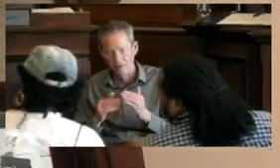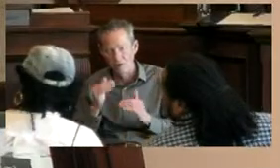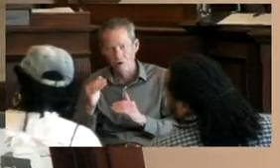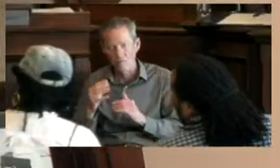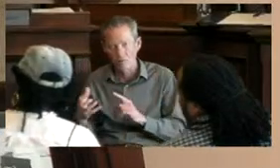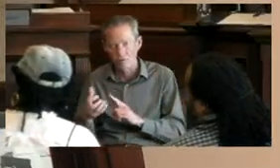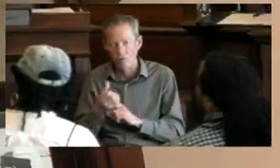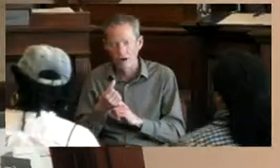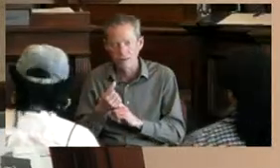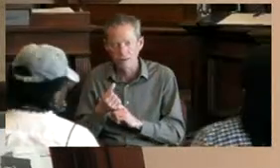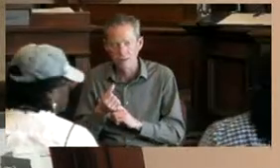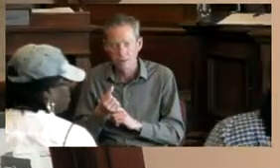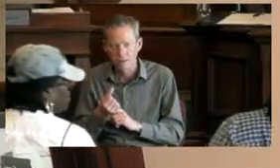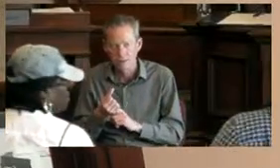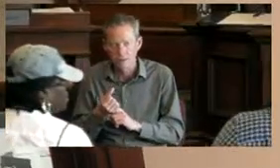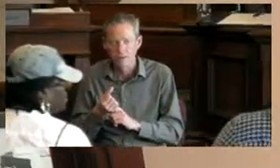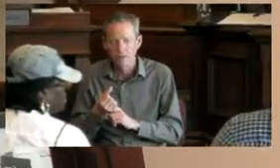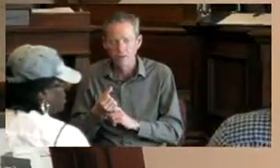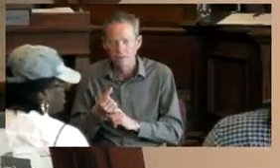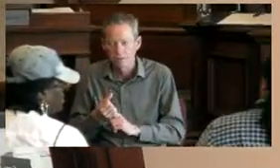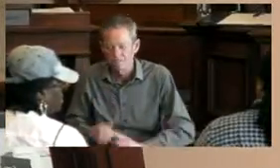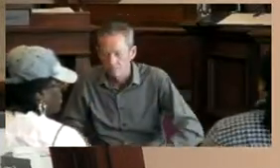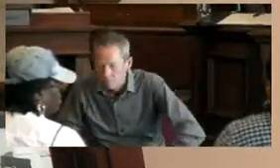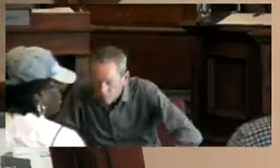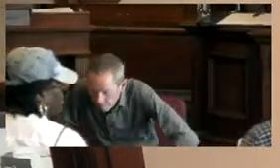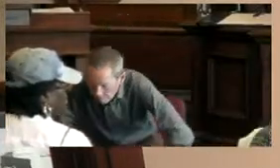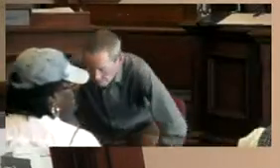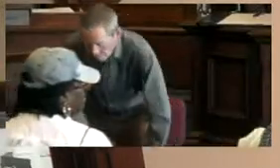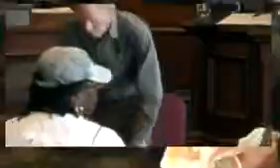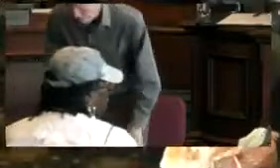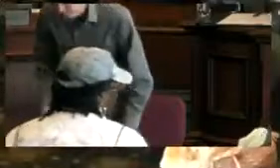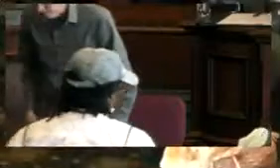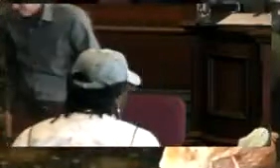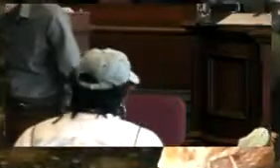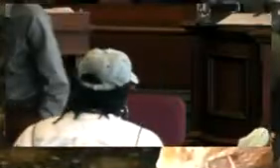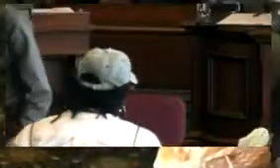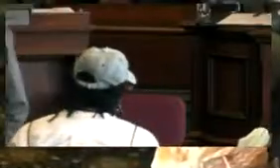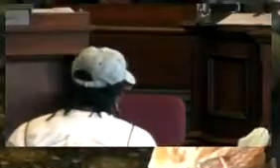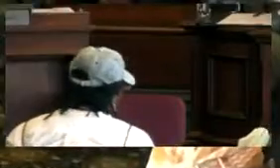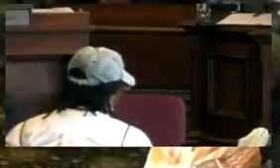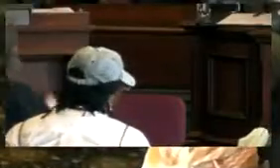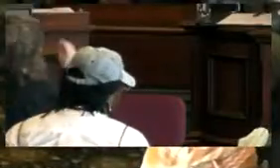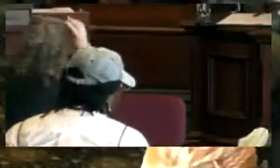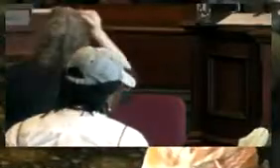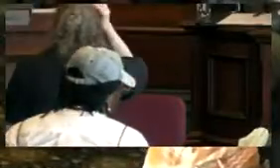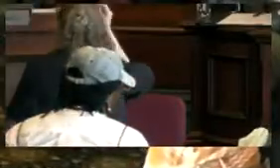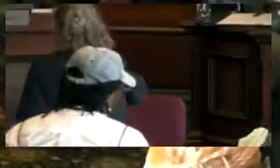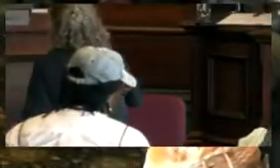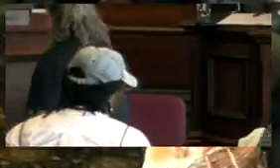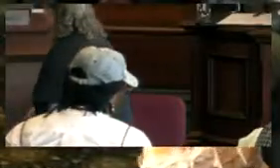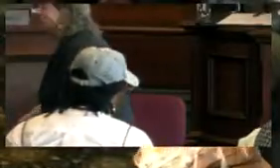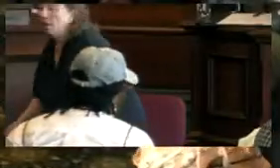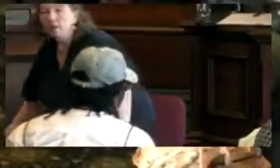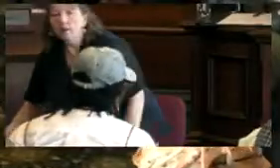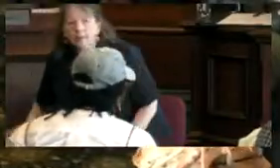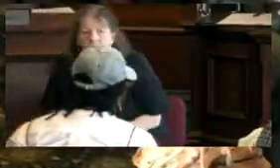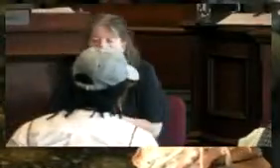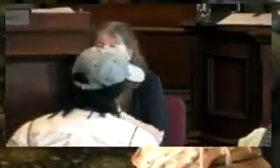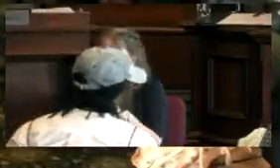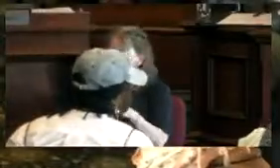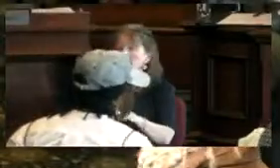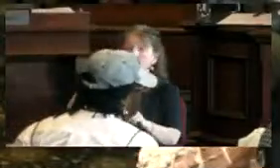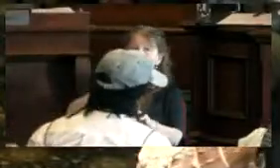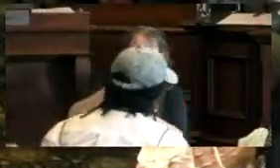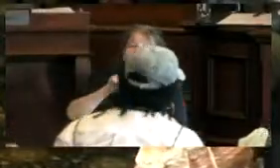arrest. That was the major one, because it was 30, how many much in lost wages? So we know